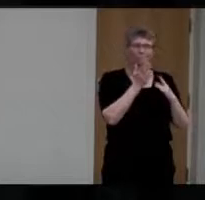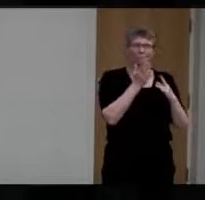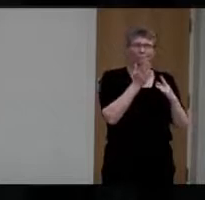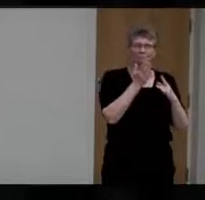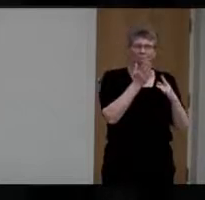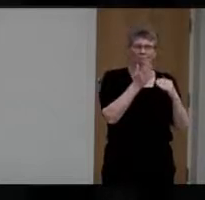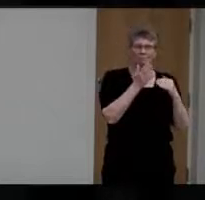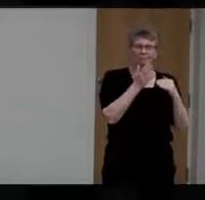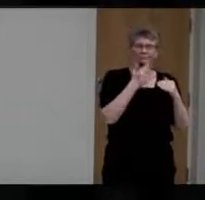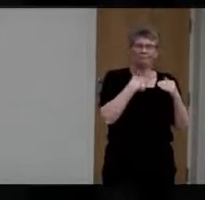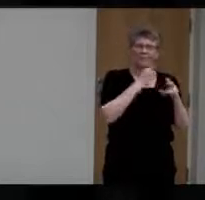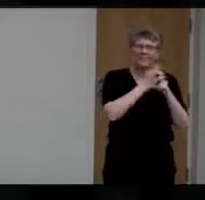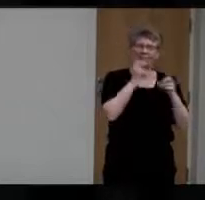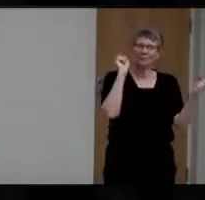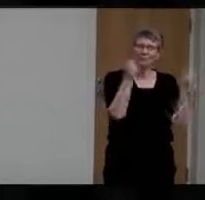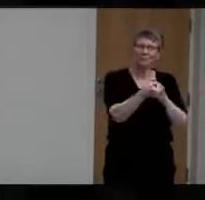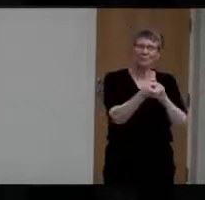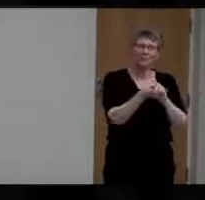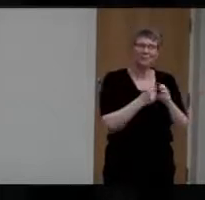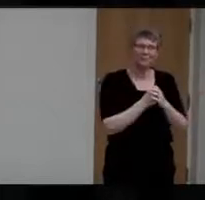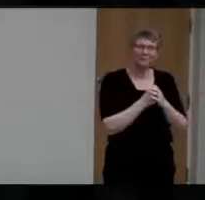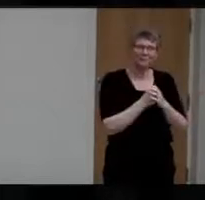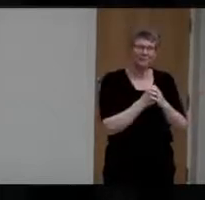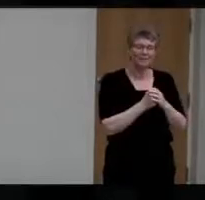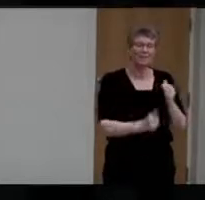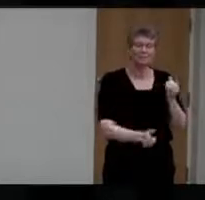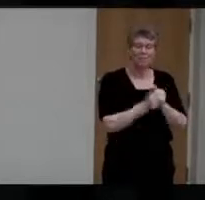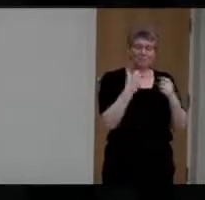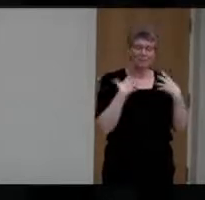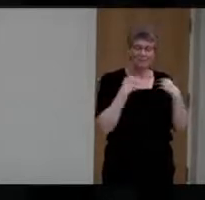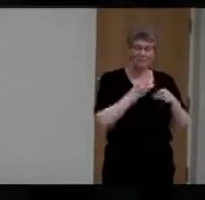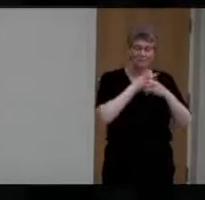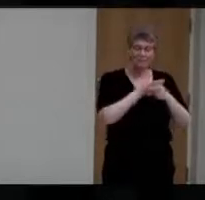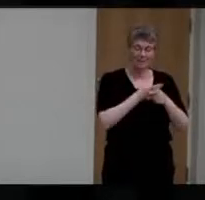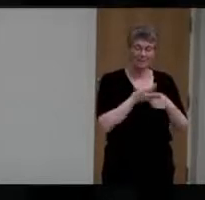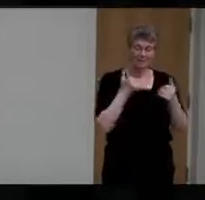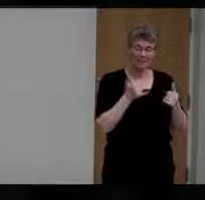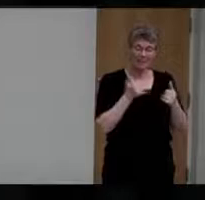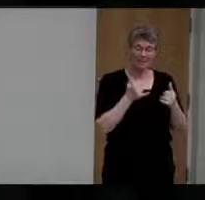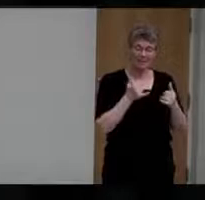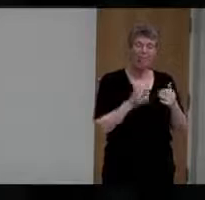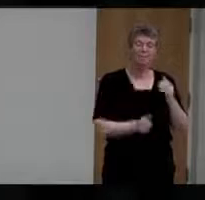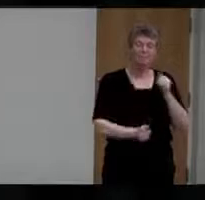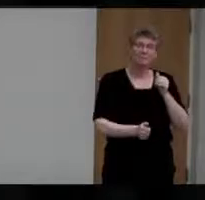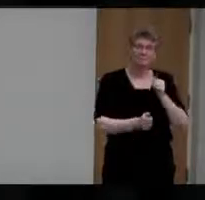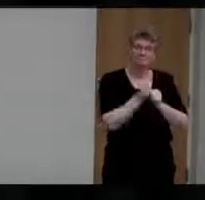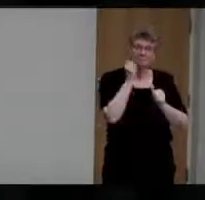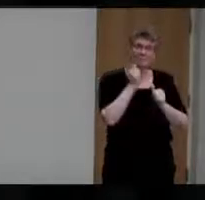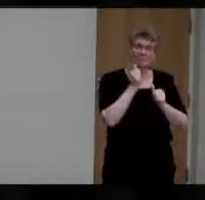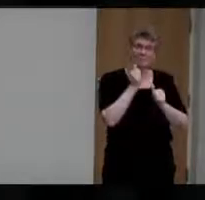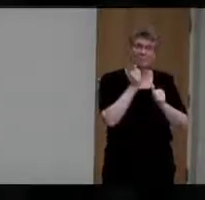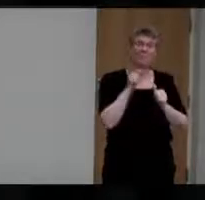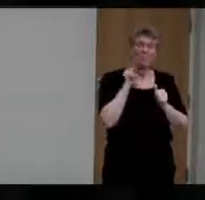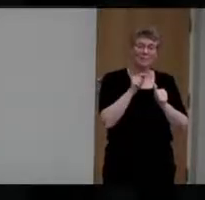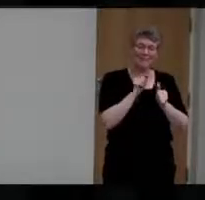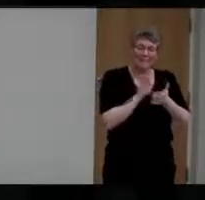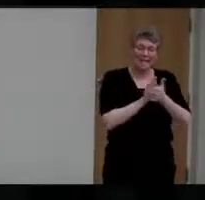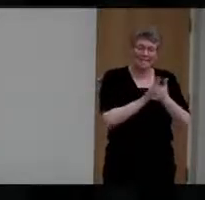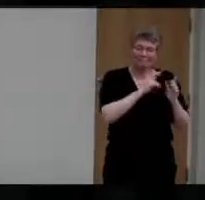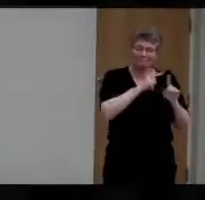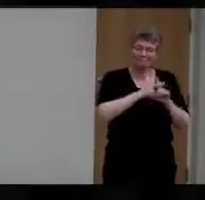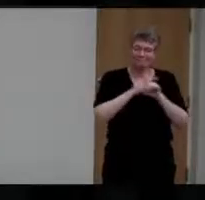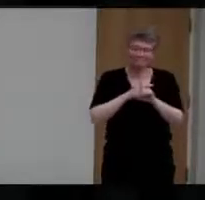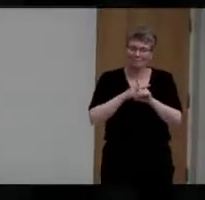of AI healthcare now is academic publications, and almost none of it is translated into care. I don't know of